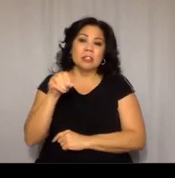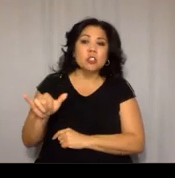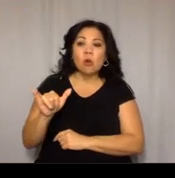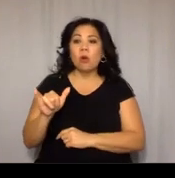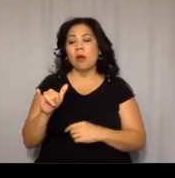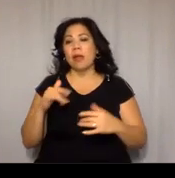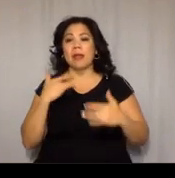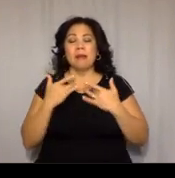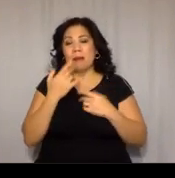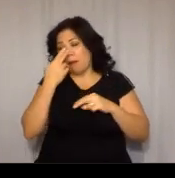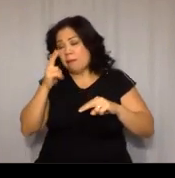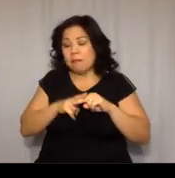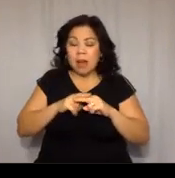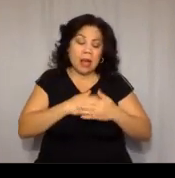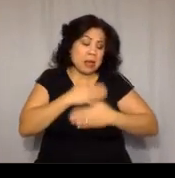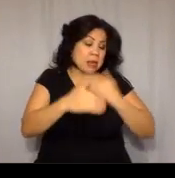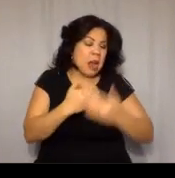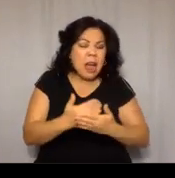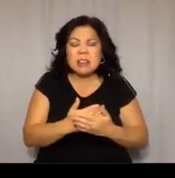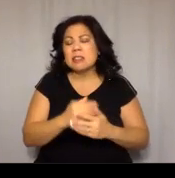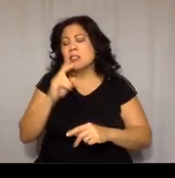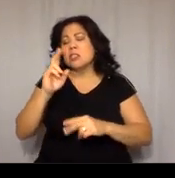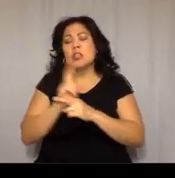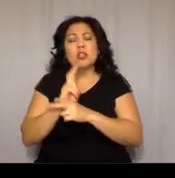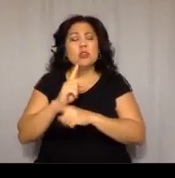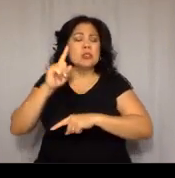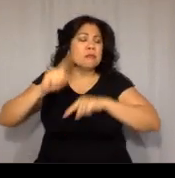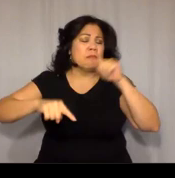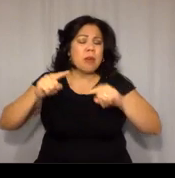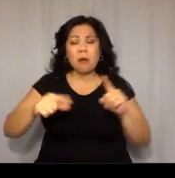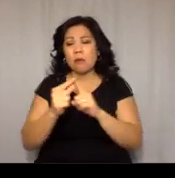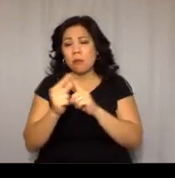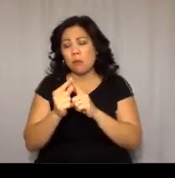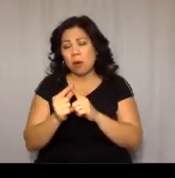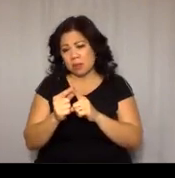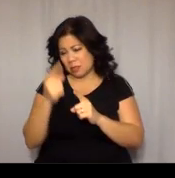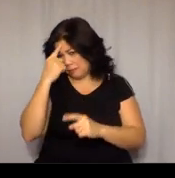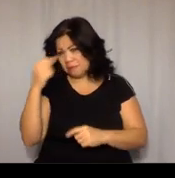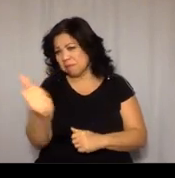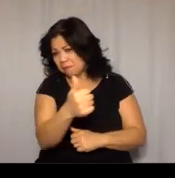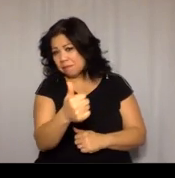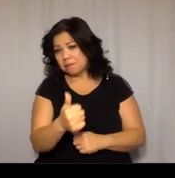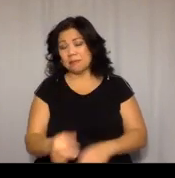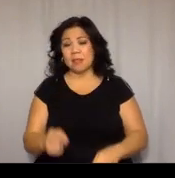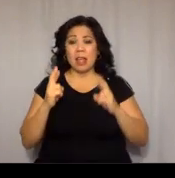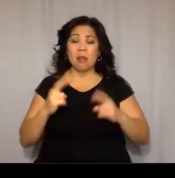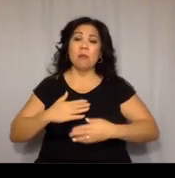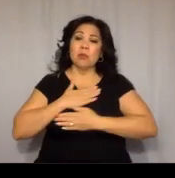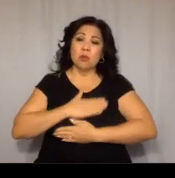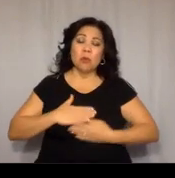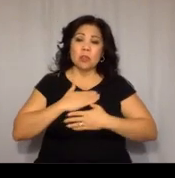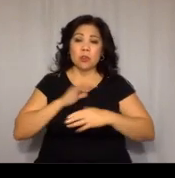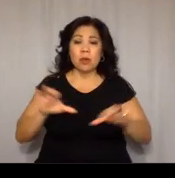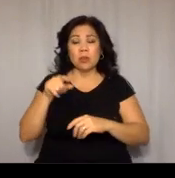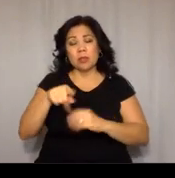and kindness. You can use this project as a springboard and do whatever you like. I hope you have a lot of fun, and